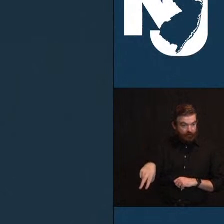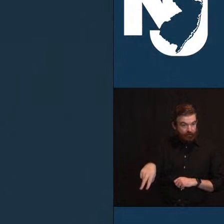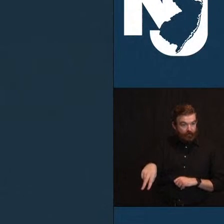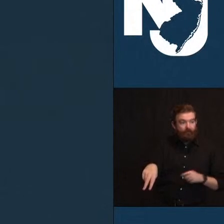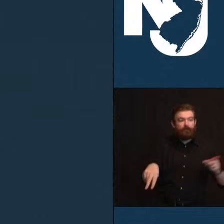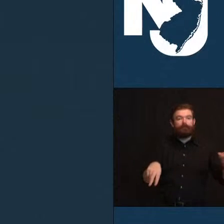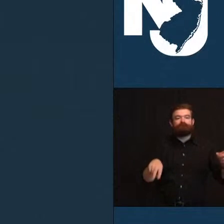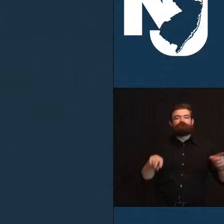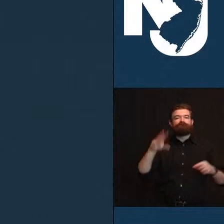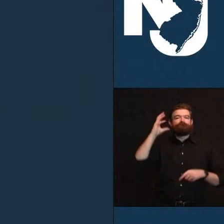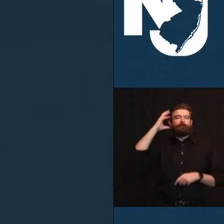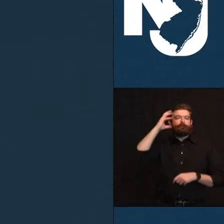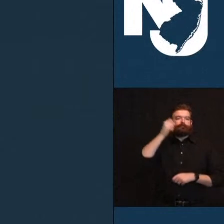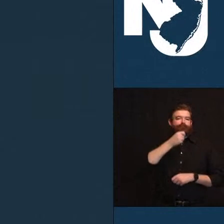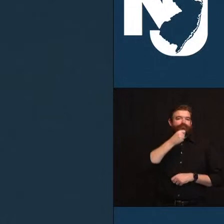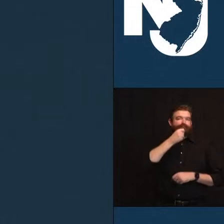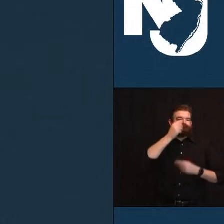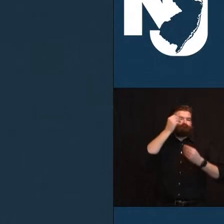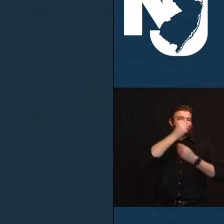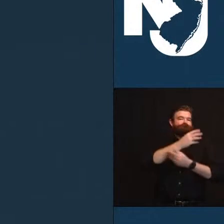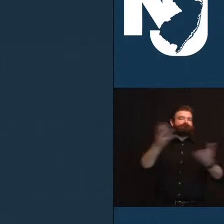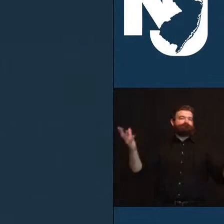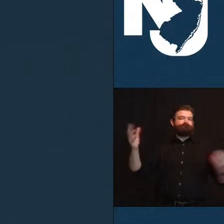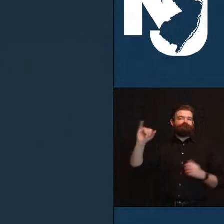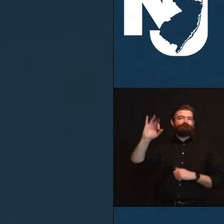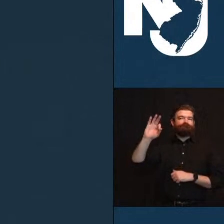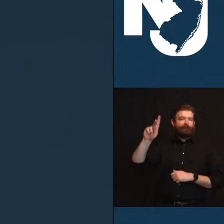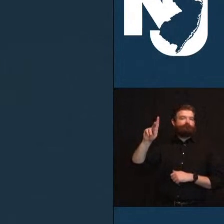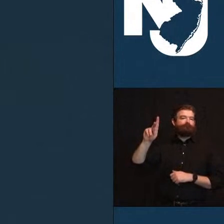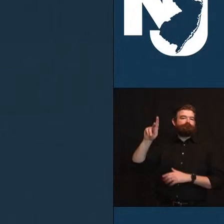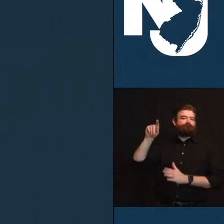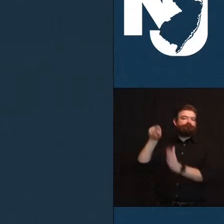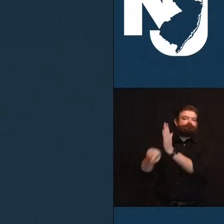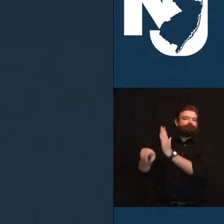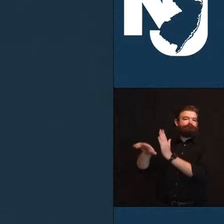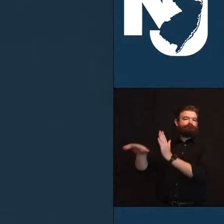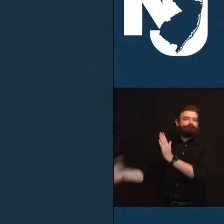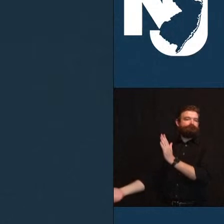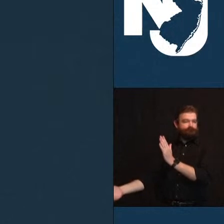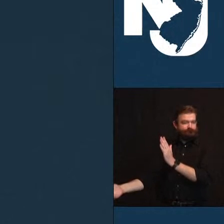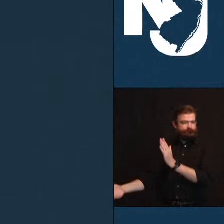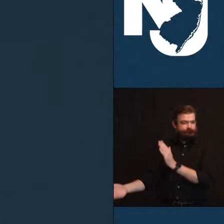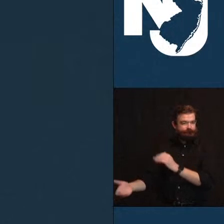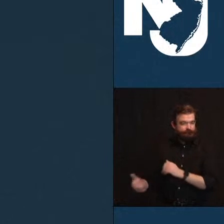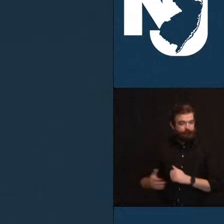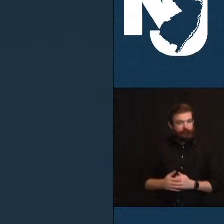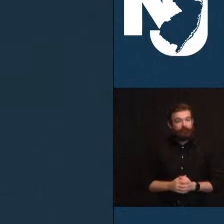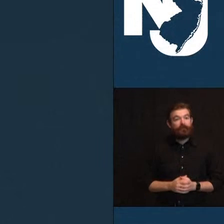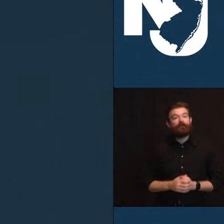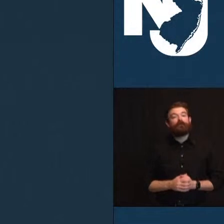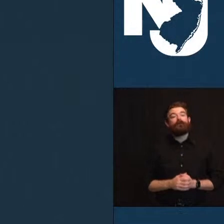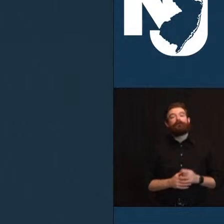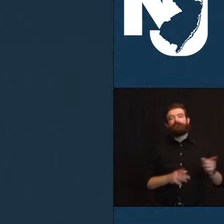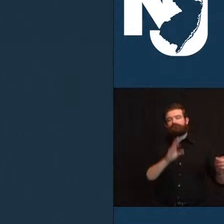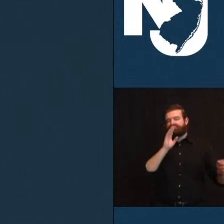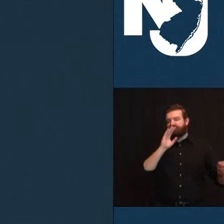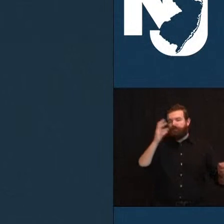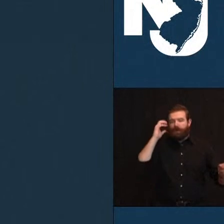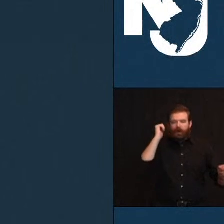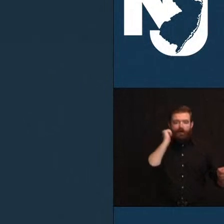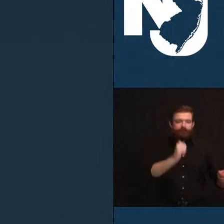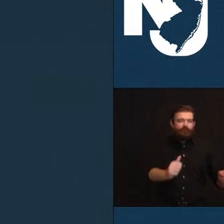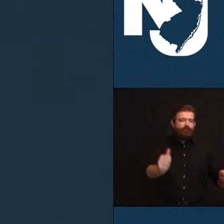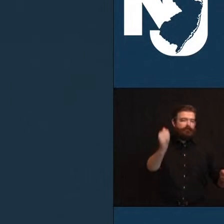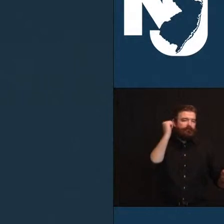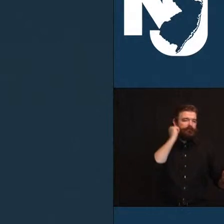format, he brought his wit and good nature to the airwaves and to the thousands of conversations he would have with his audience. He always talked